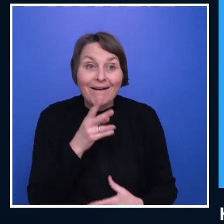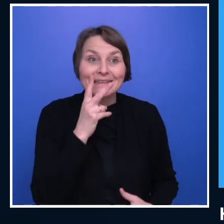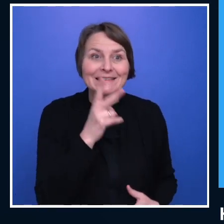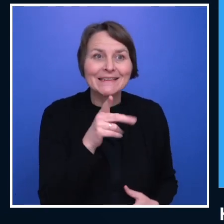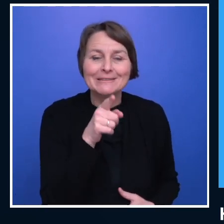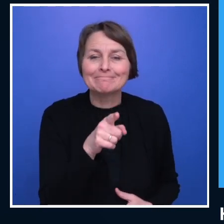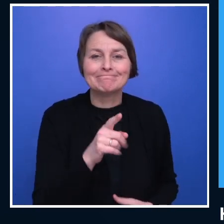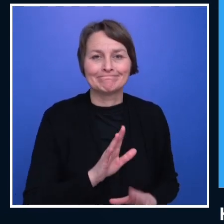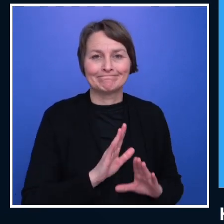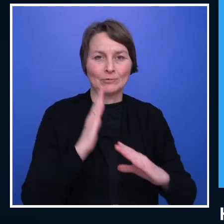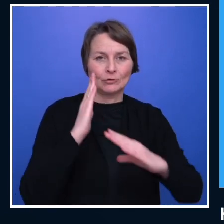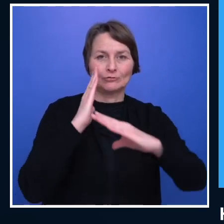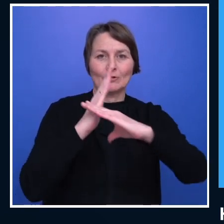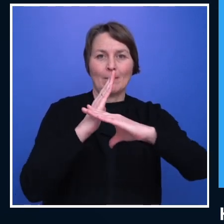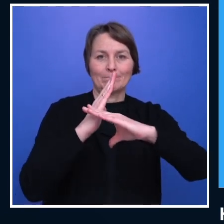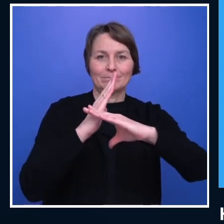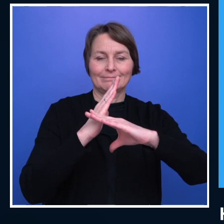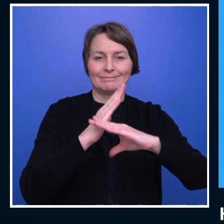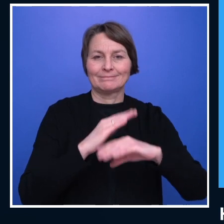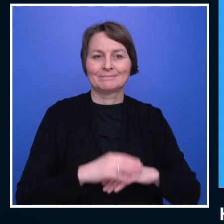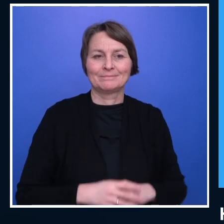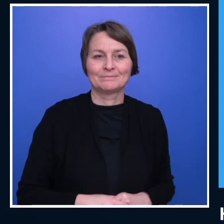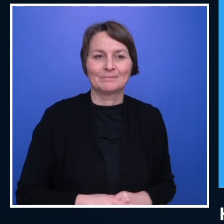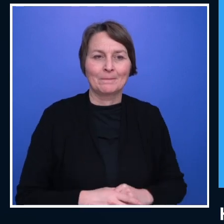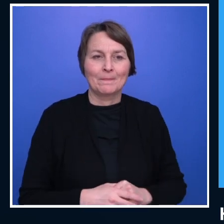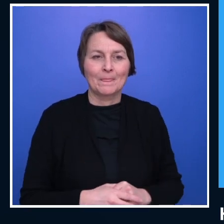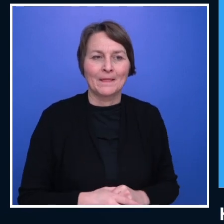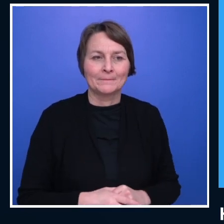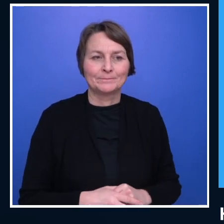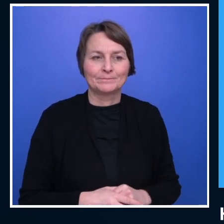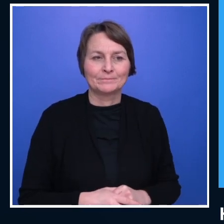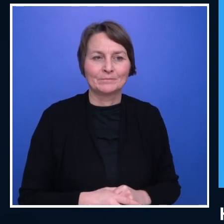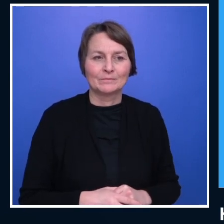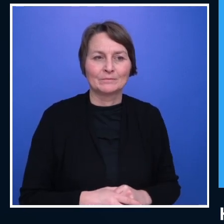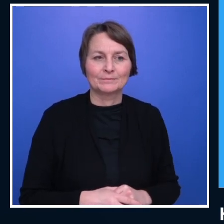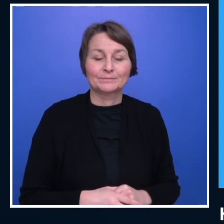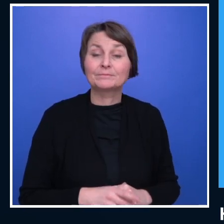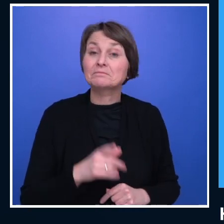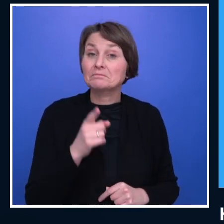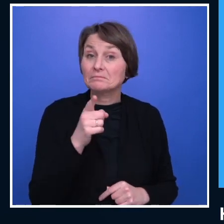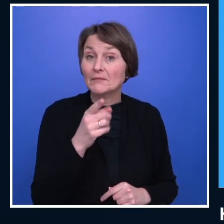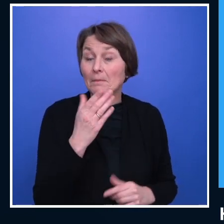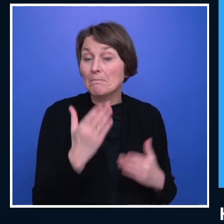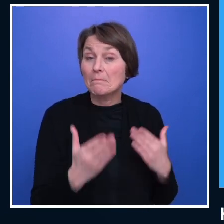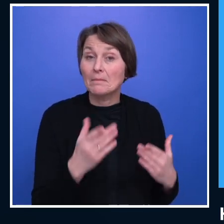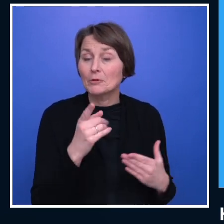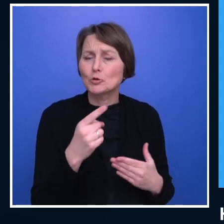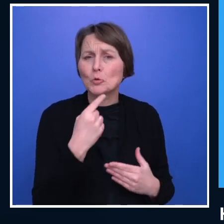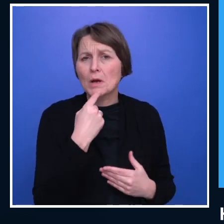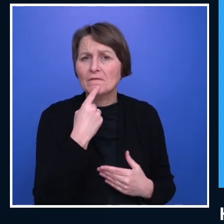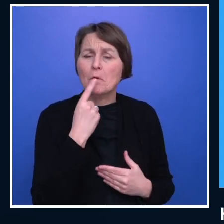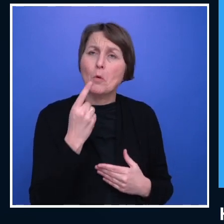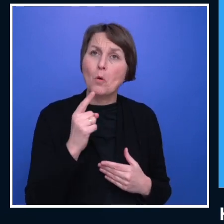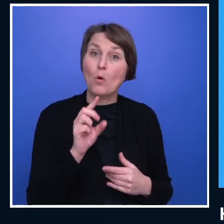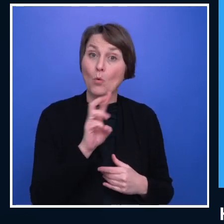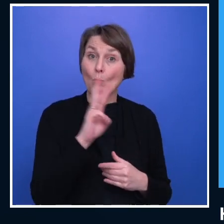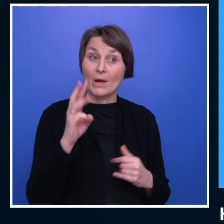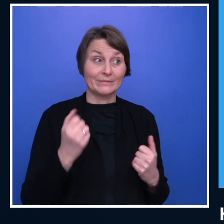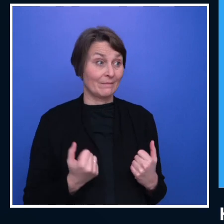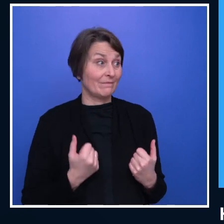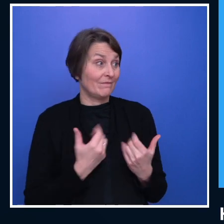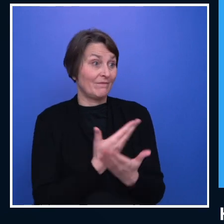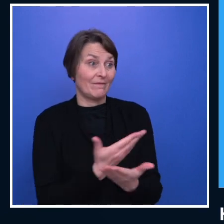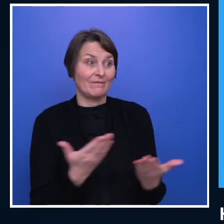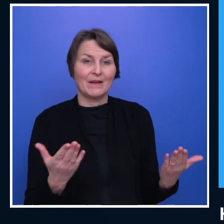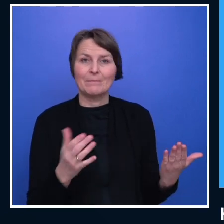Right? This is a thing people don't ever do. You really want to think about that. You may have a version of your website that is available at azurewebsites.net,